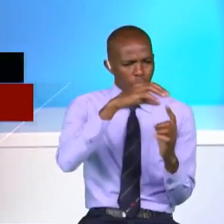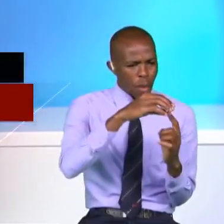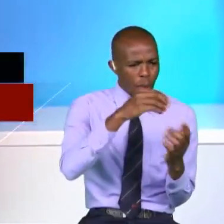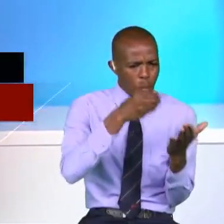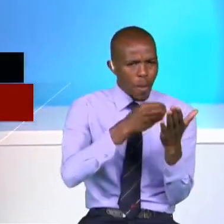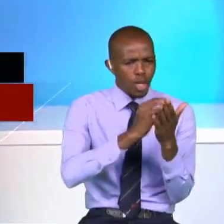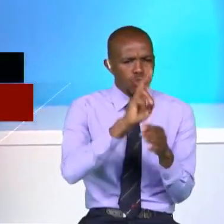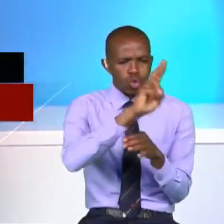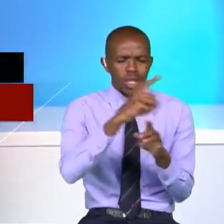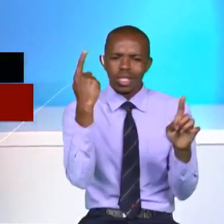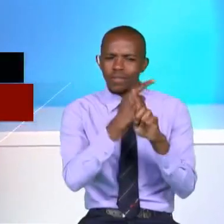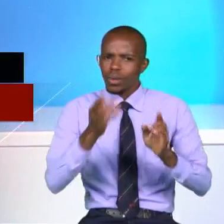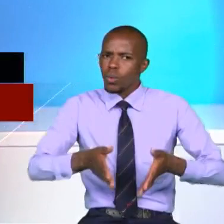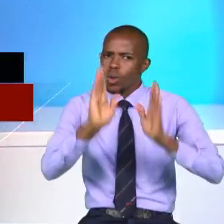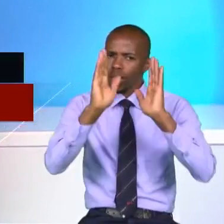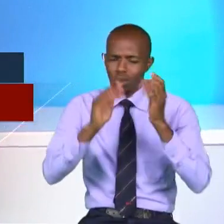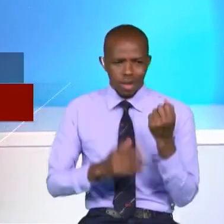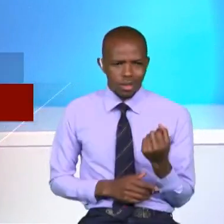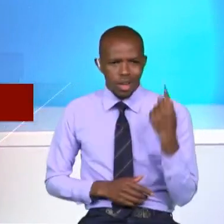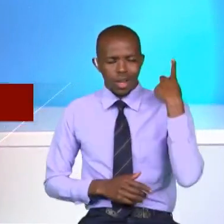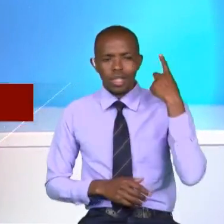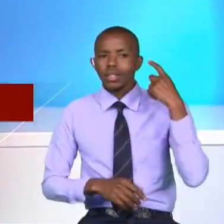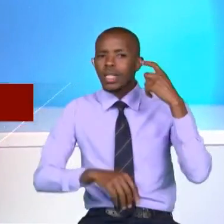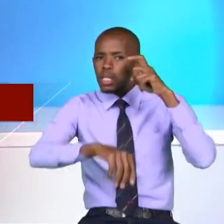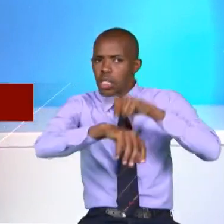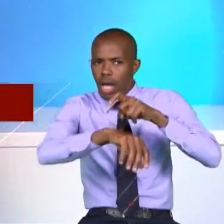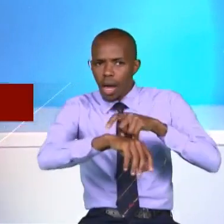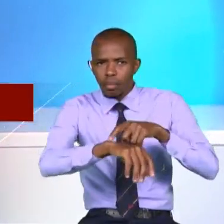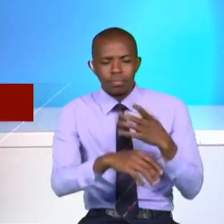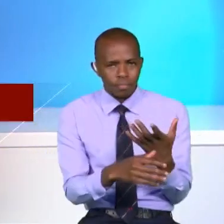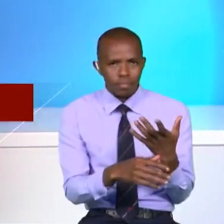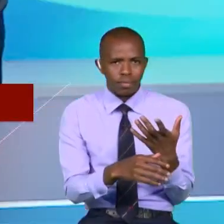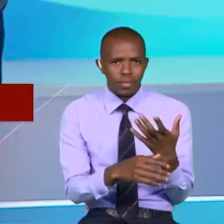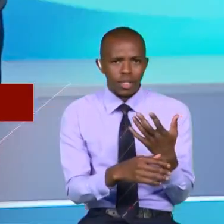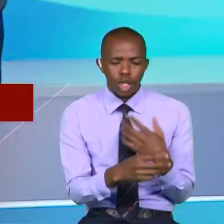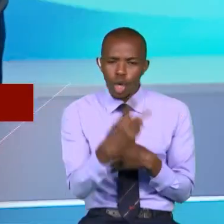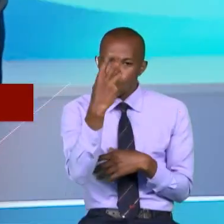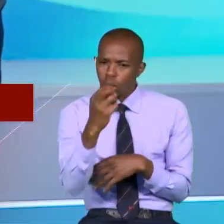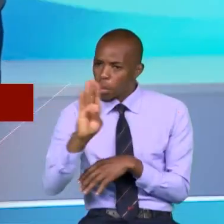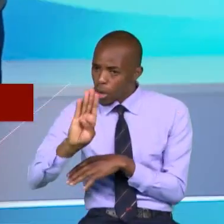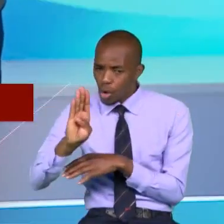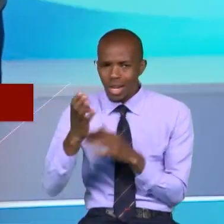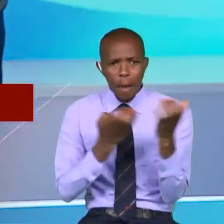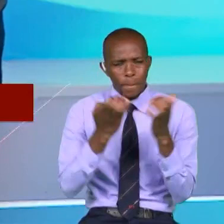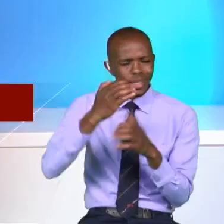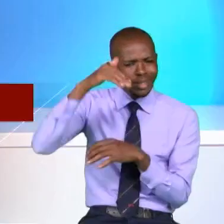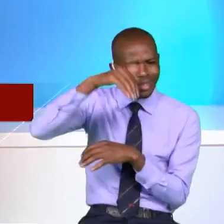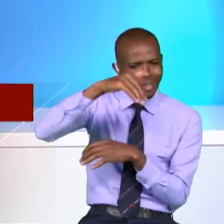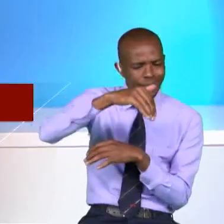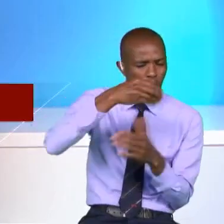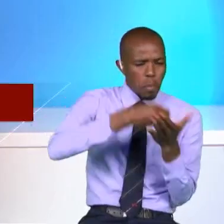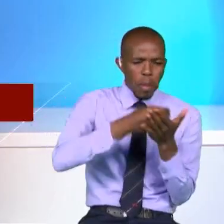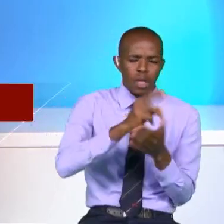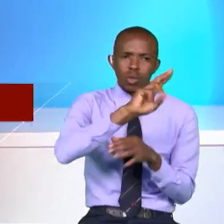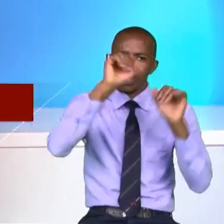money elsewhere? You understand? During a time where there's a pandemic, 20 billion. Businesses are on their knees. Isn't that money that